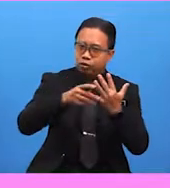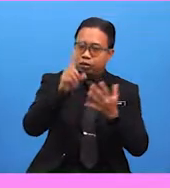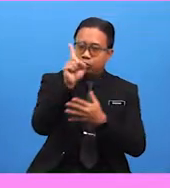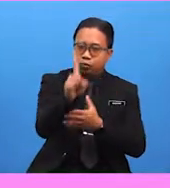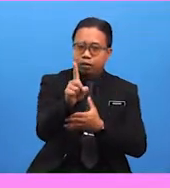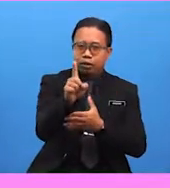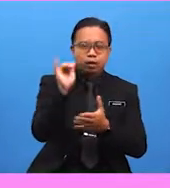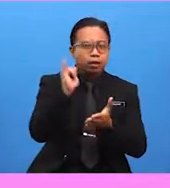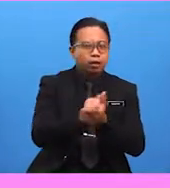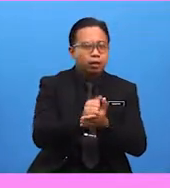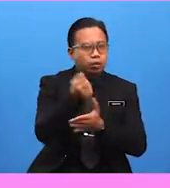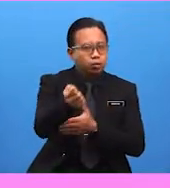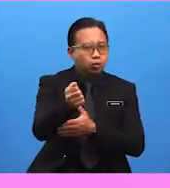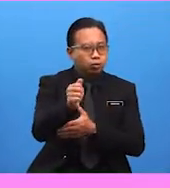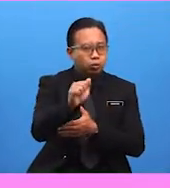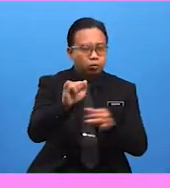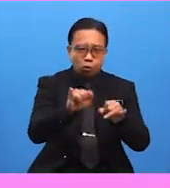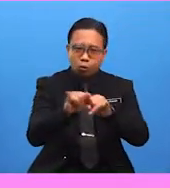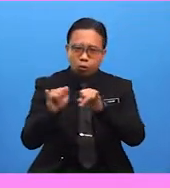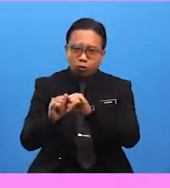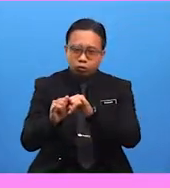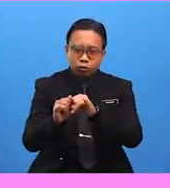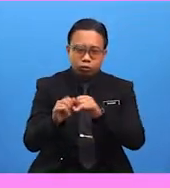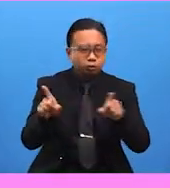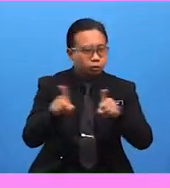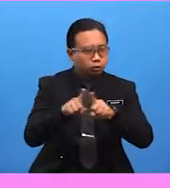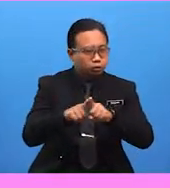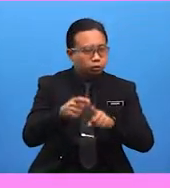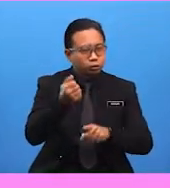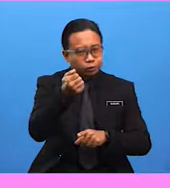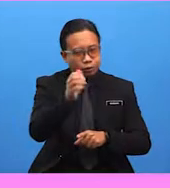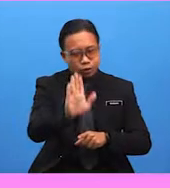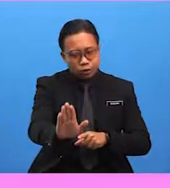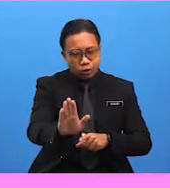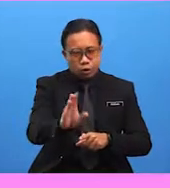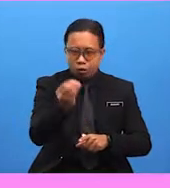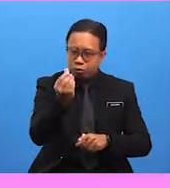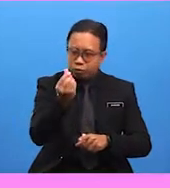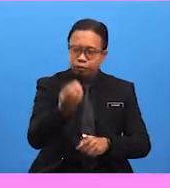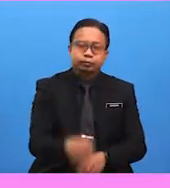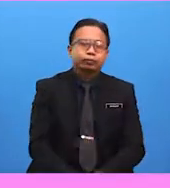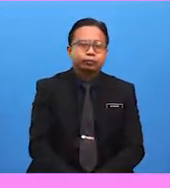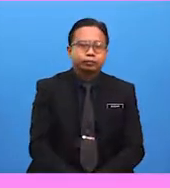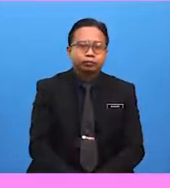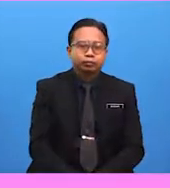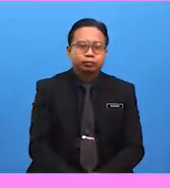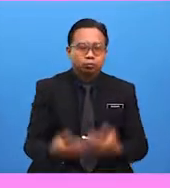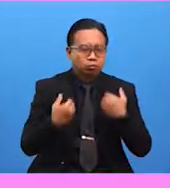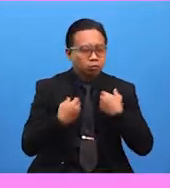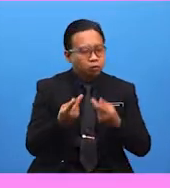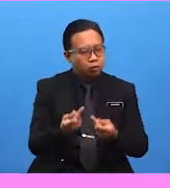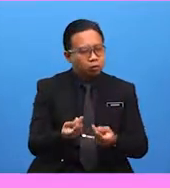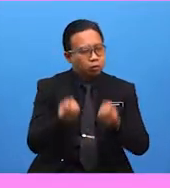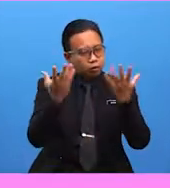one that would also suit your budget needs. There are plenty